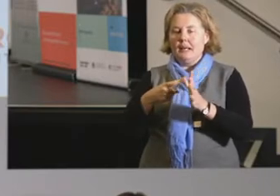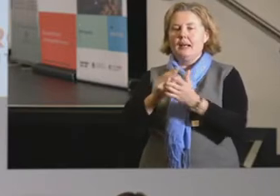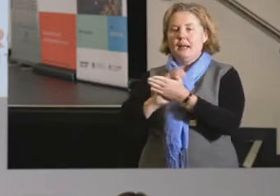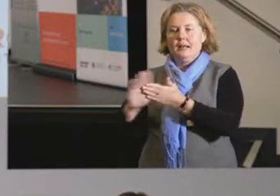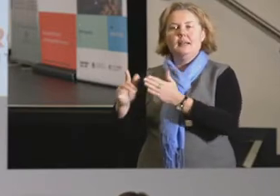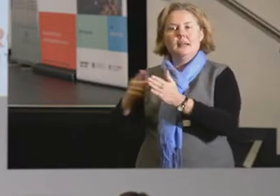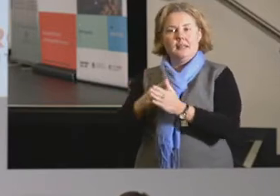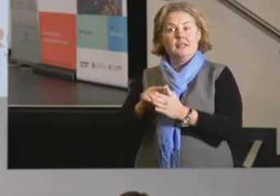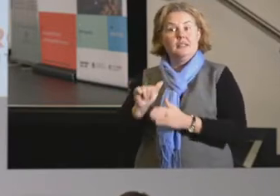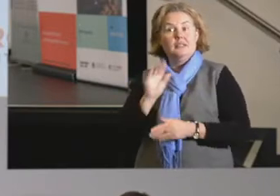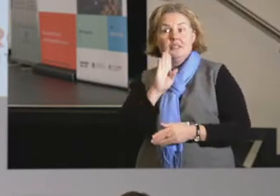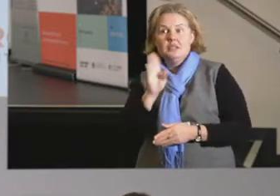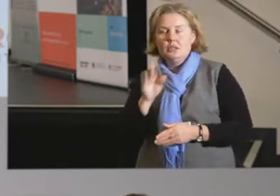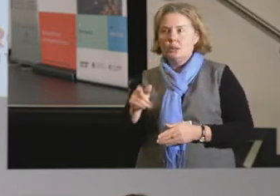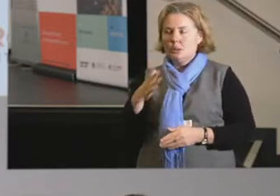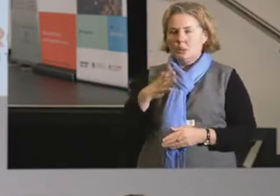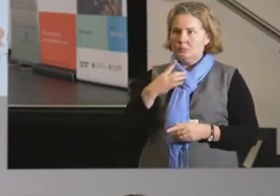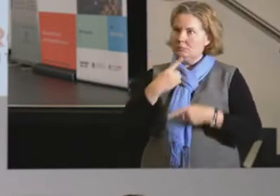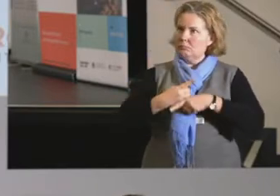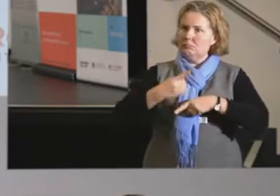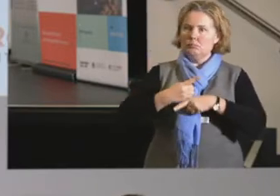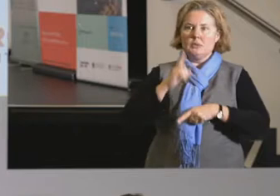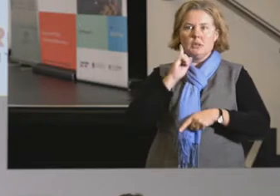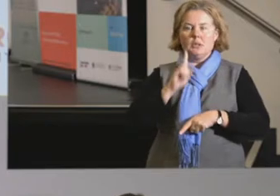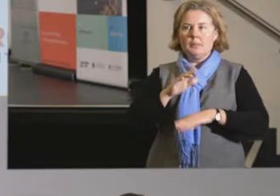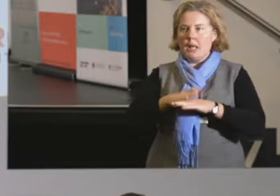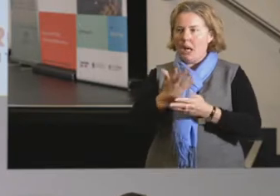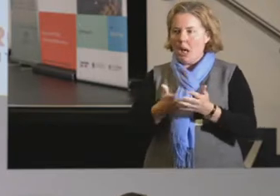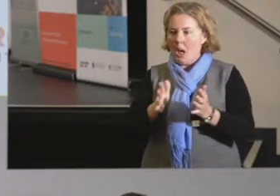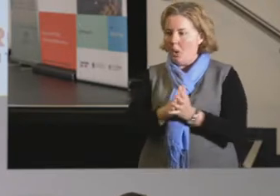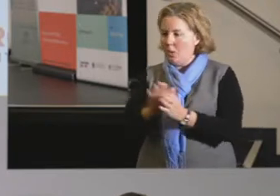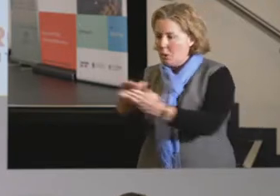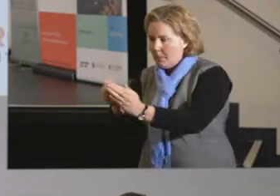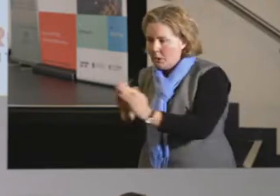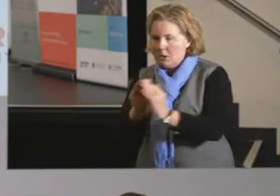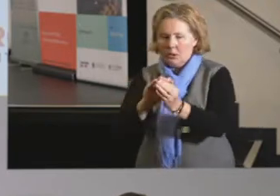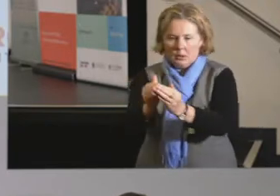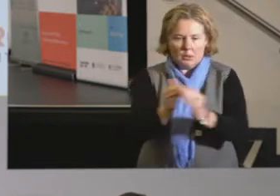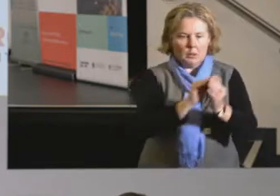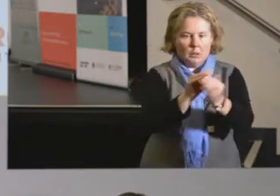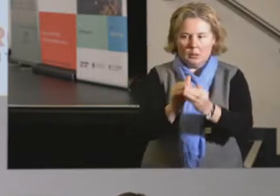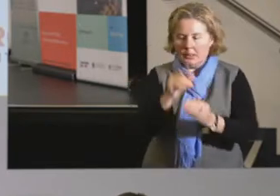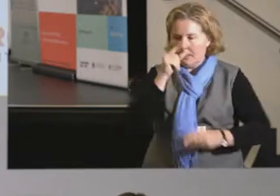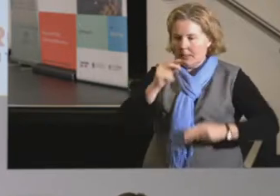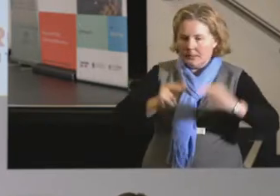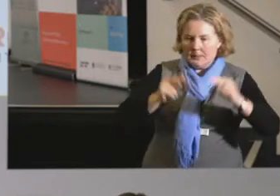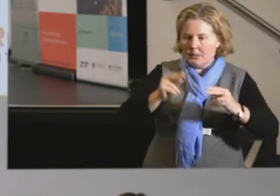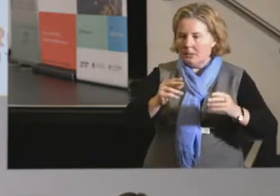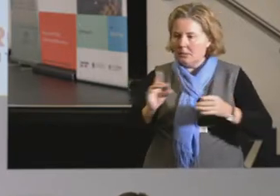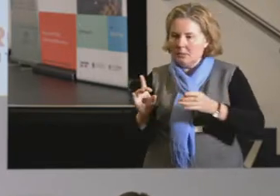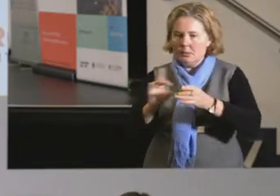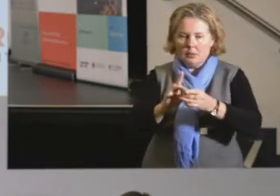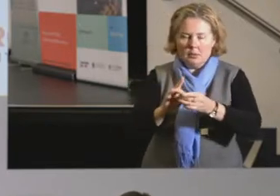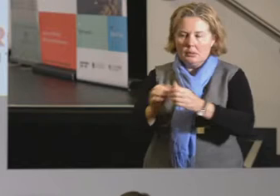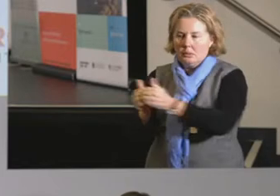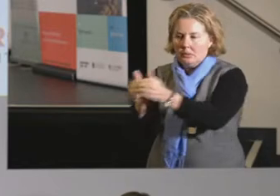our communities, lead our communities to achieve social change? And we're doing this in a context where, for many of us, it's a very real